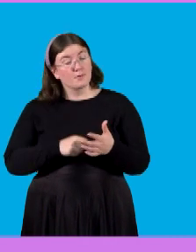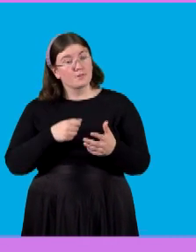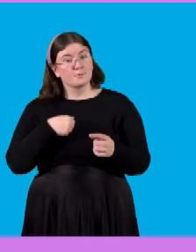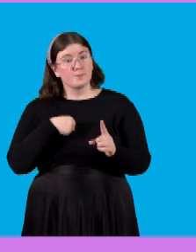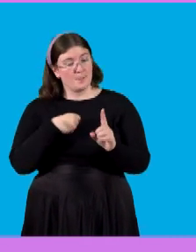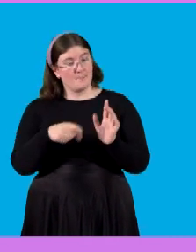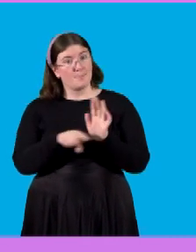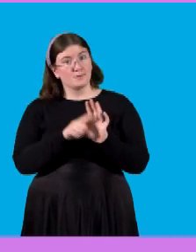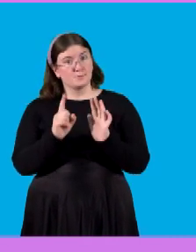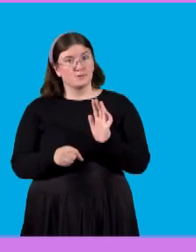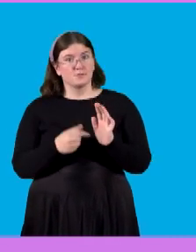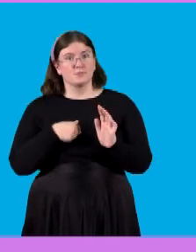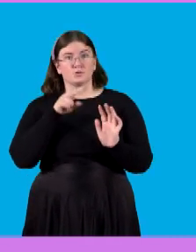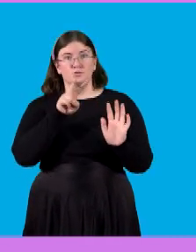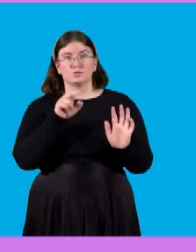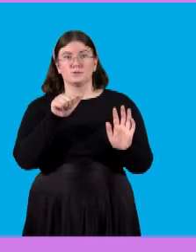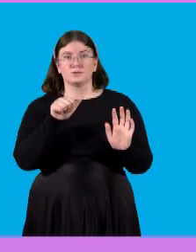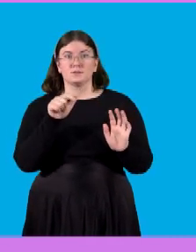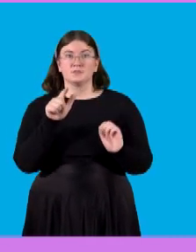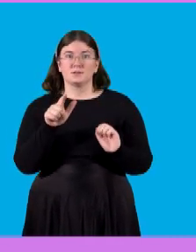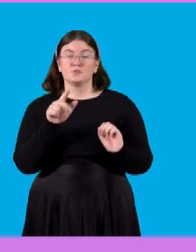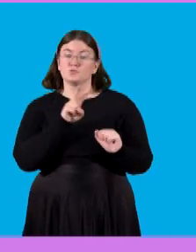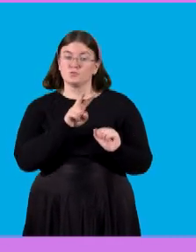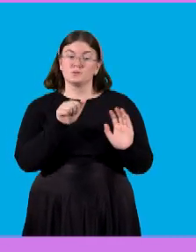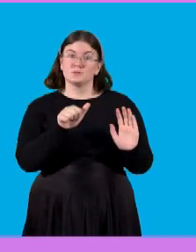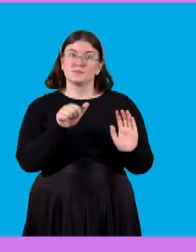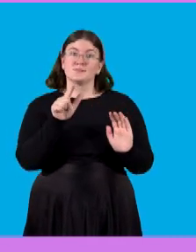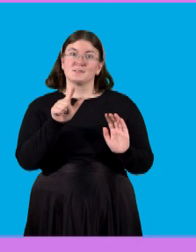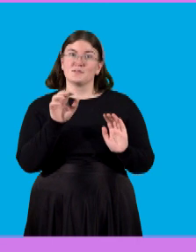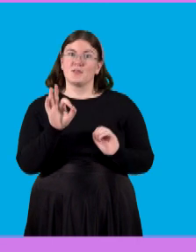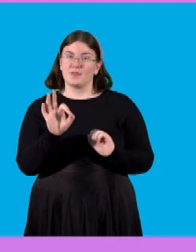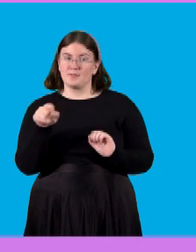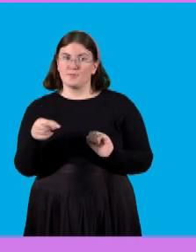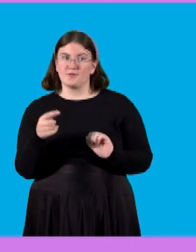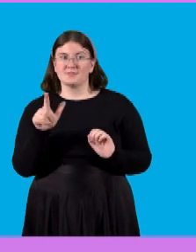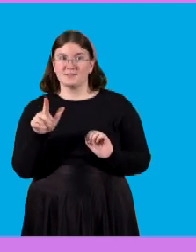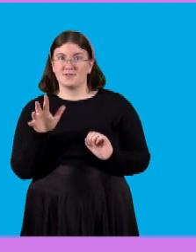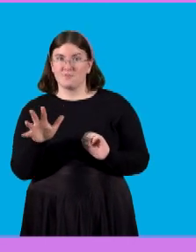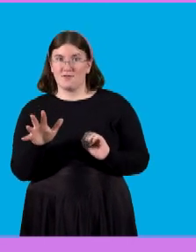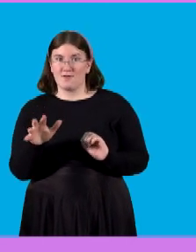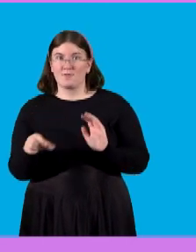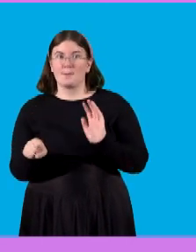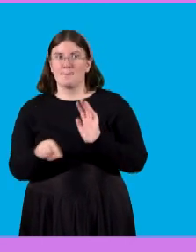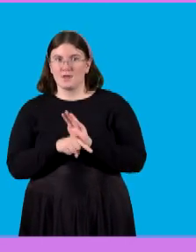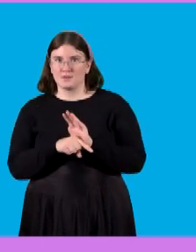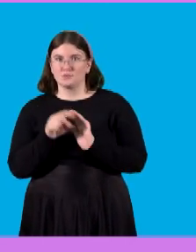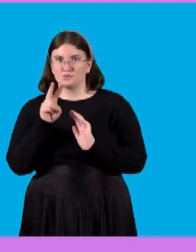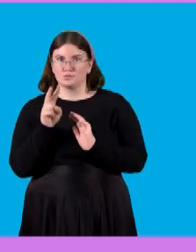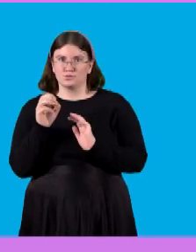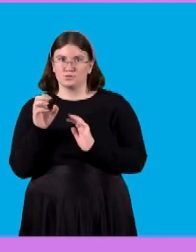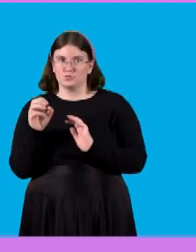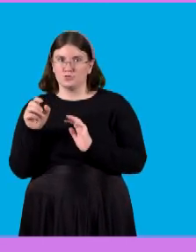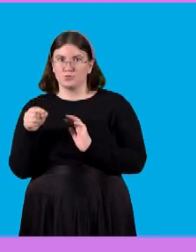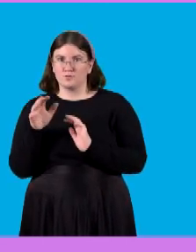Remember, discount I must subtract. So therefore I took the 2,673 Rand 75 cents and I subtracted the